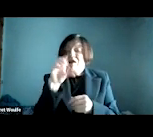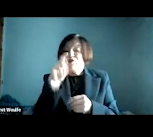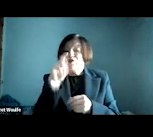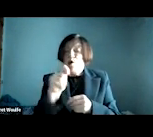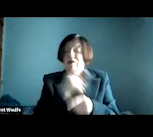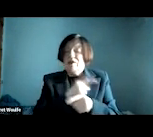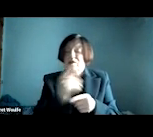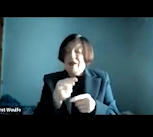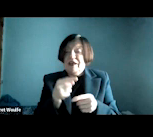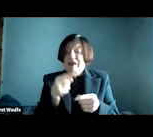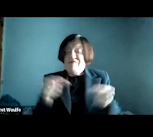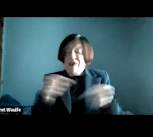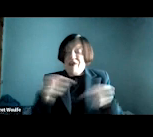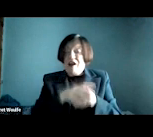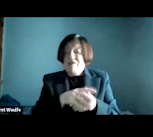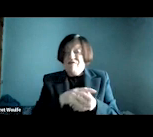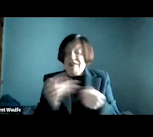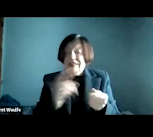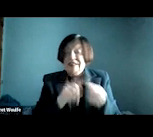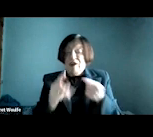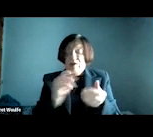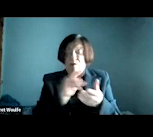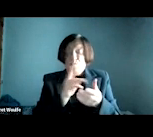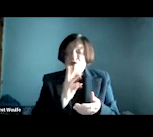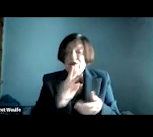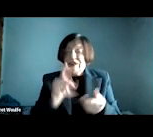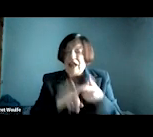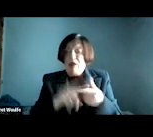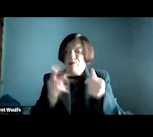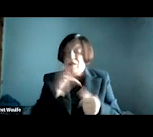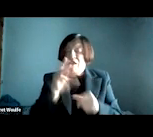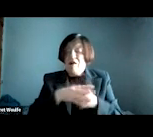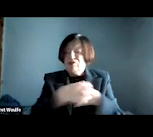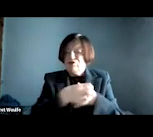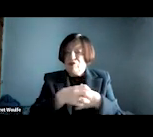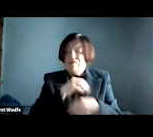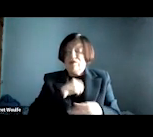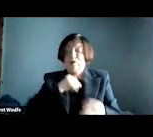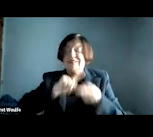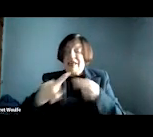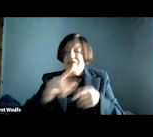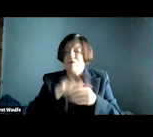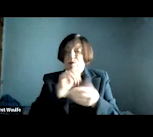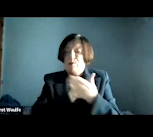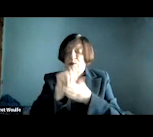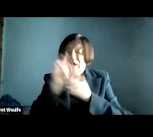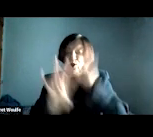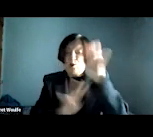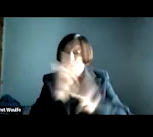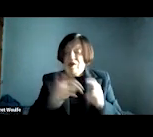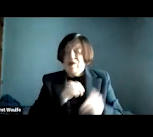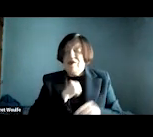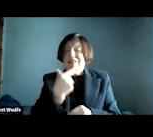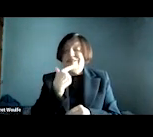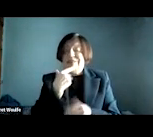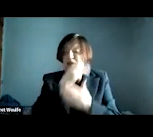be a finalization of text and preparation of the draft to send out for a public inquiry. That's the second